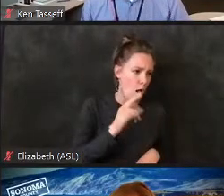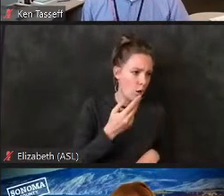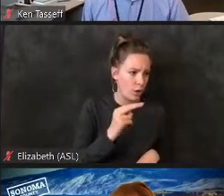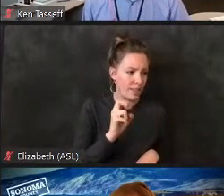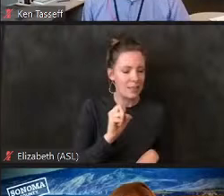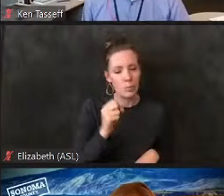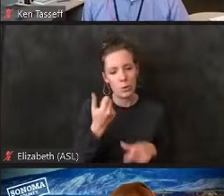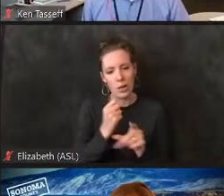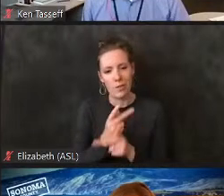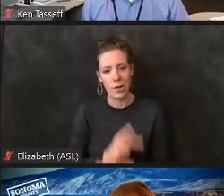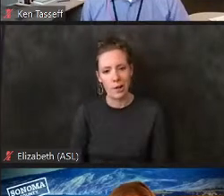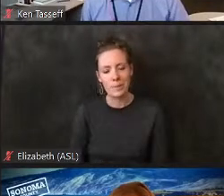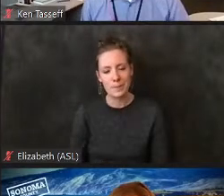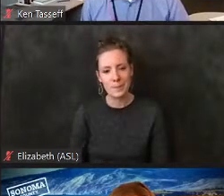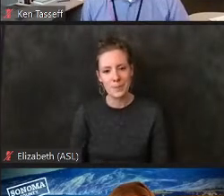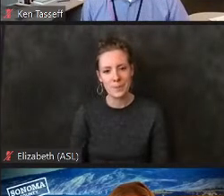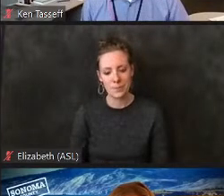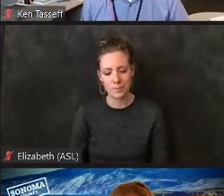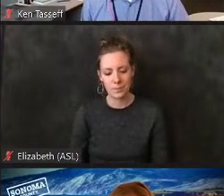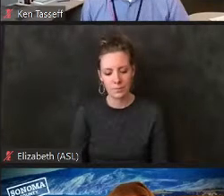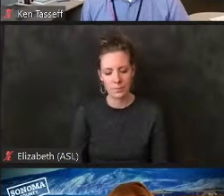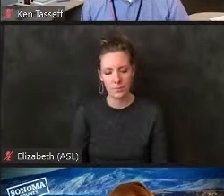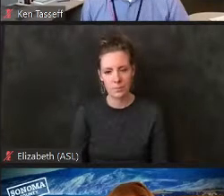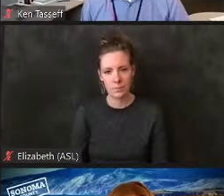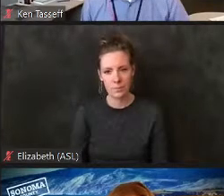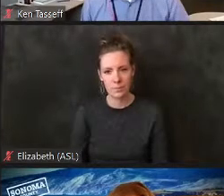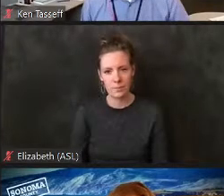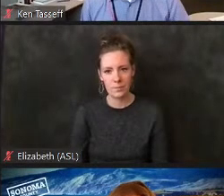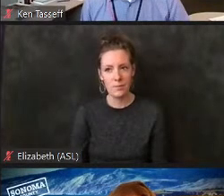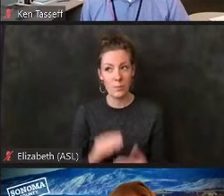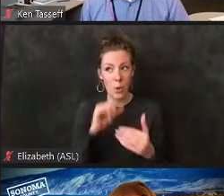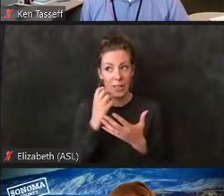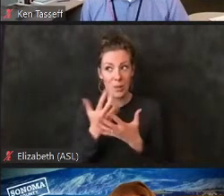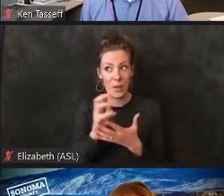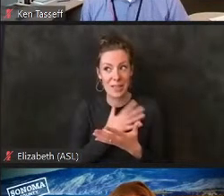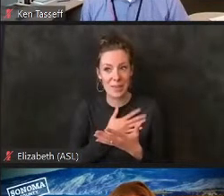estas vacunas están entrando a través de CVS, de Walgreens.